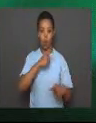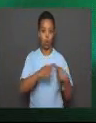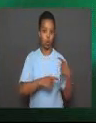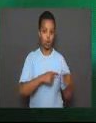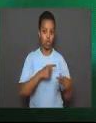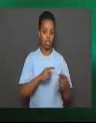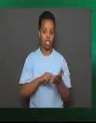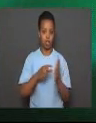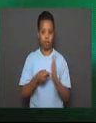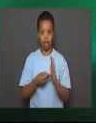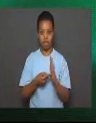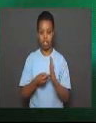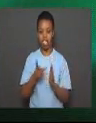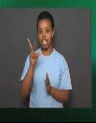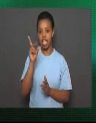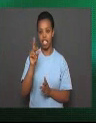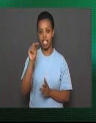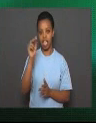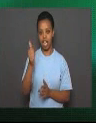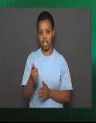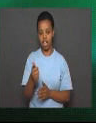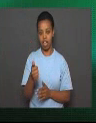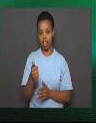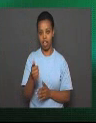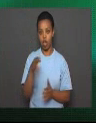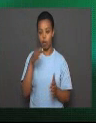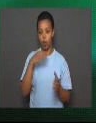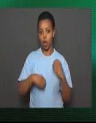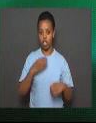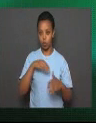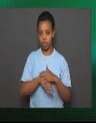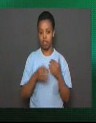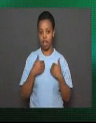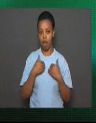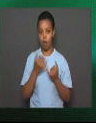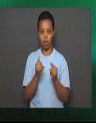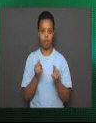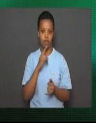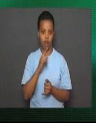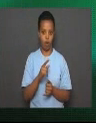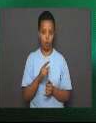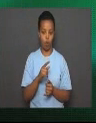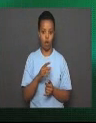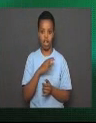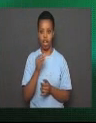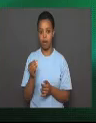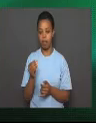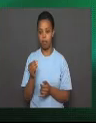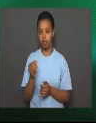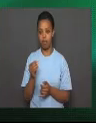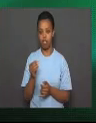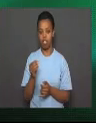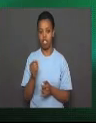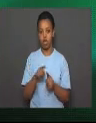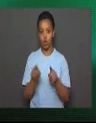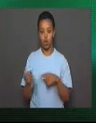are sections of DNA within an organism. They supply code for